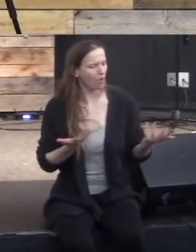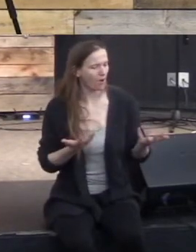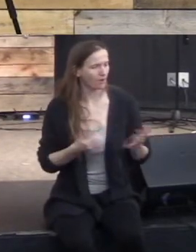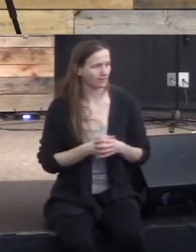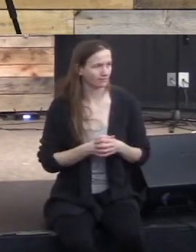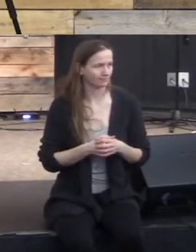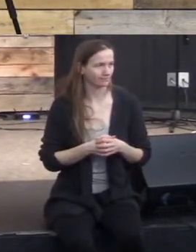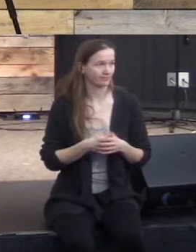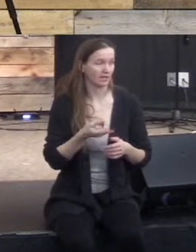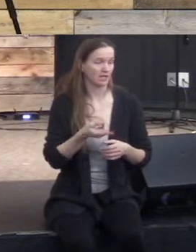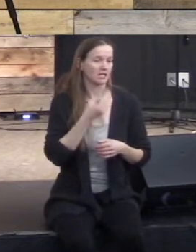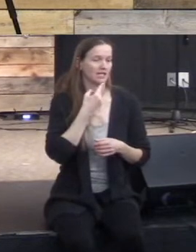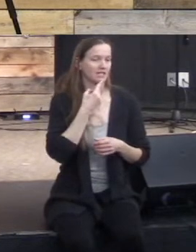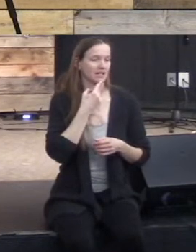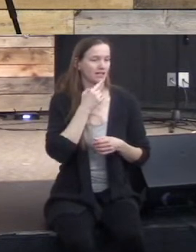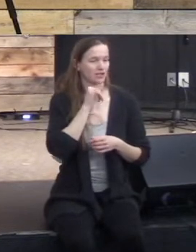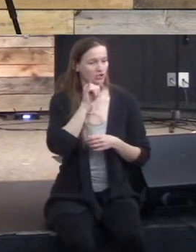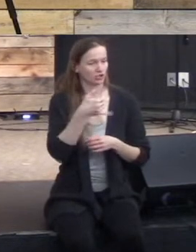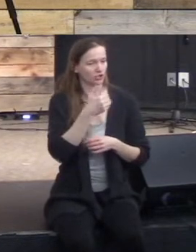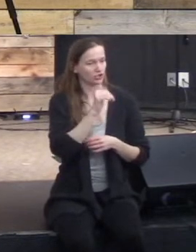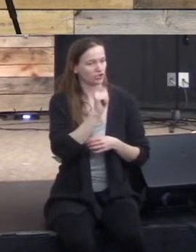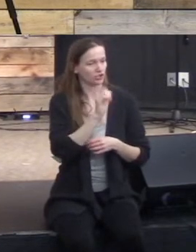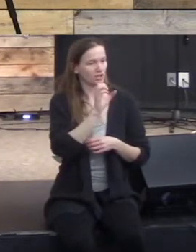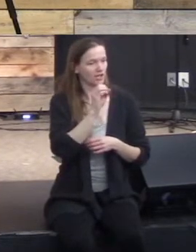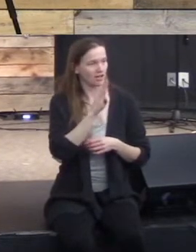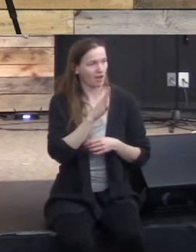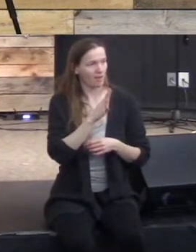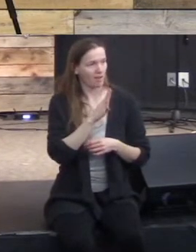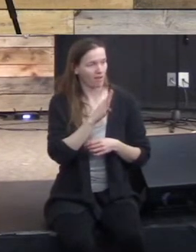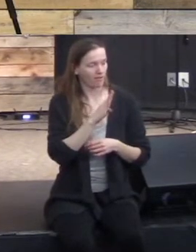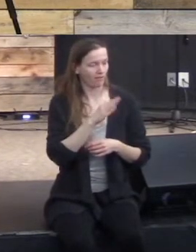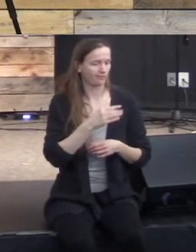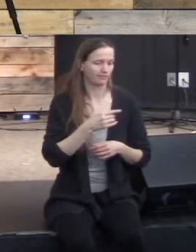I'm Jacob. Yeah, see, that's not how I see you.